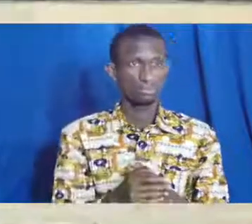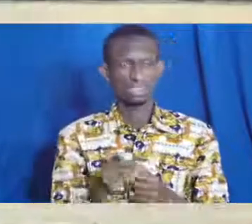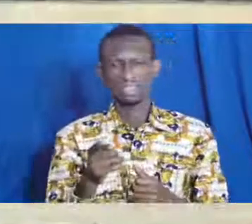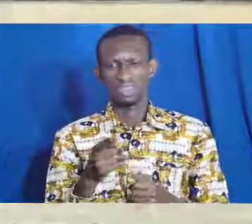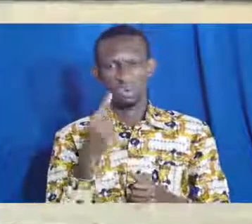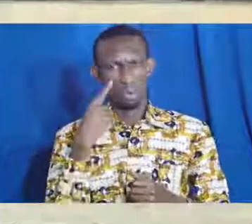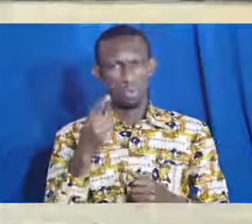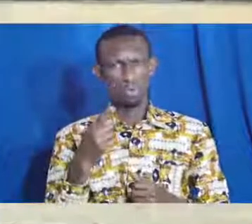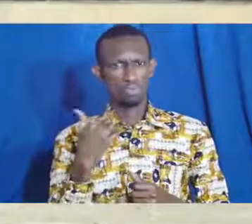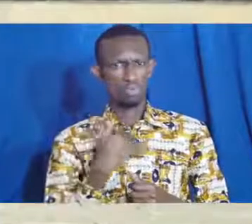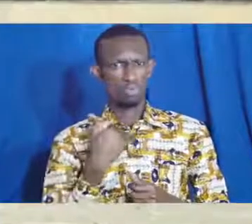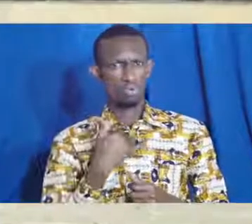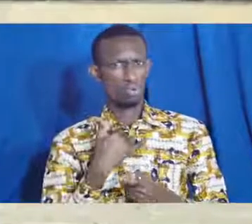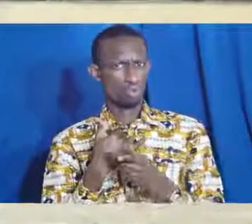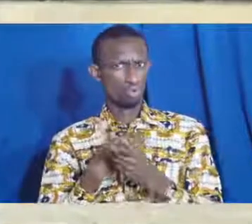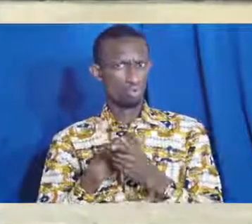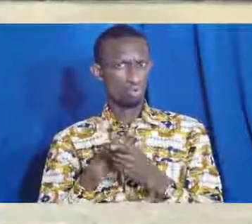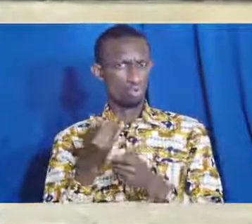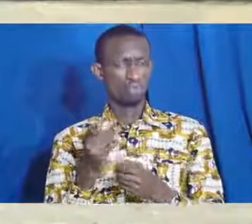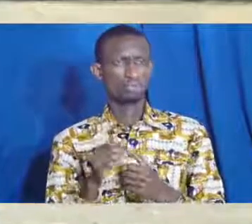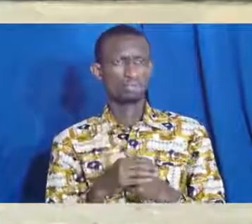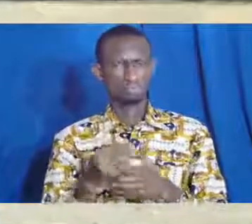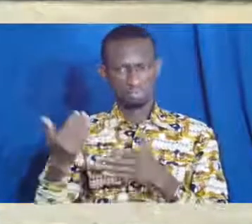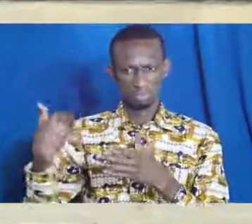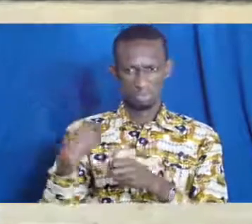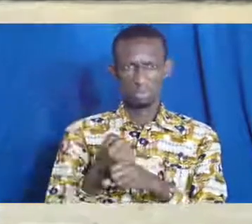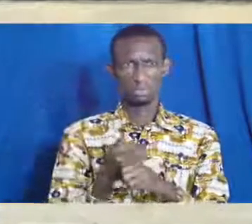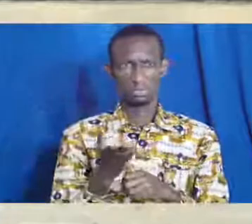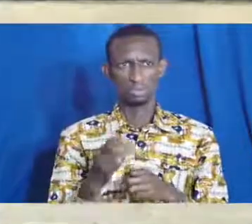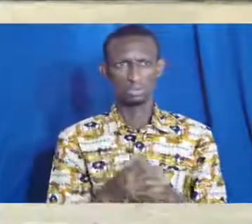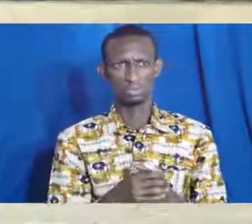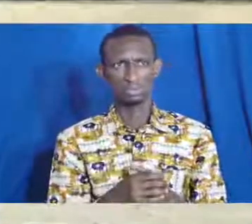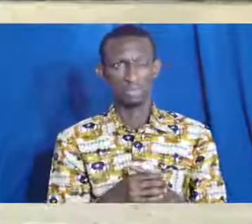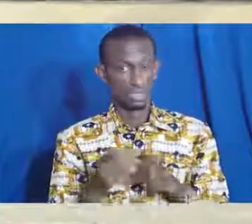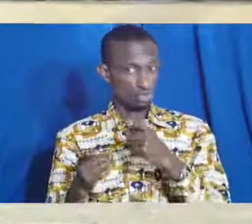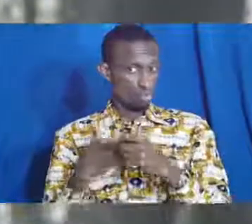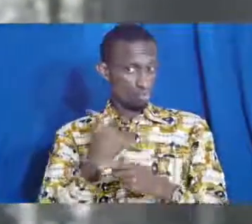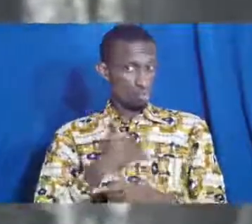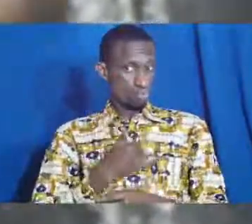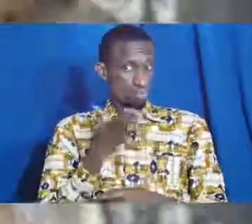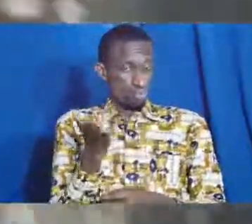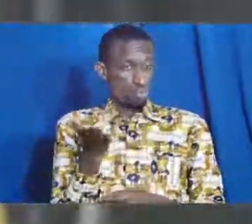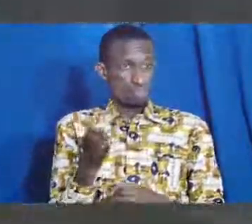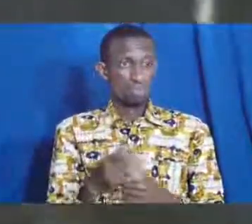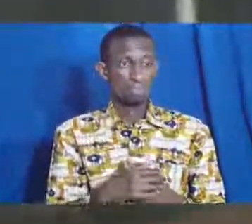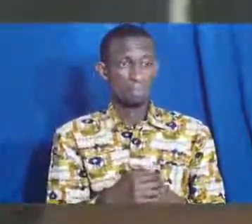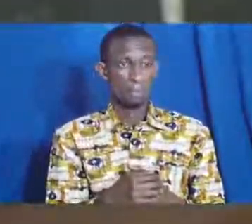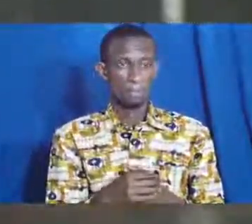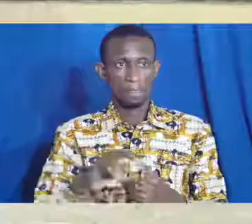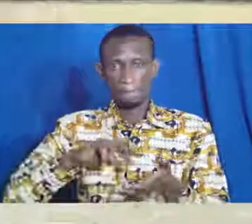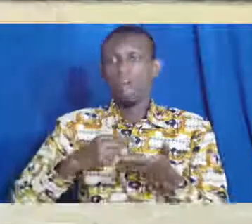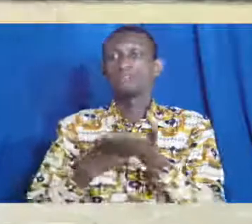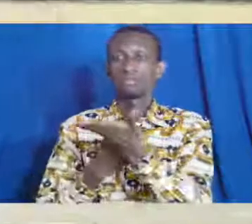had even done this one even before. This yellow precipitate is because of